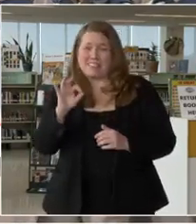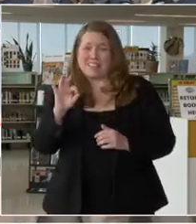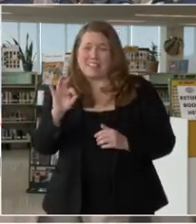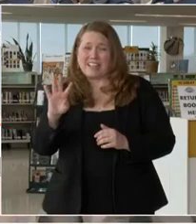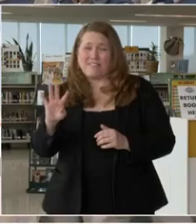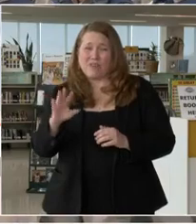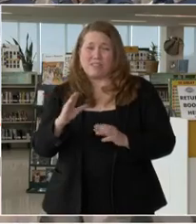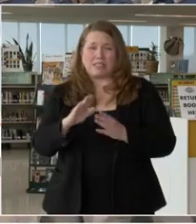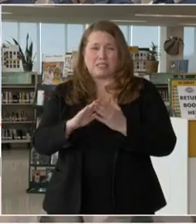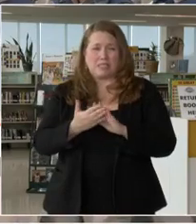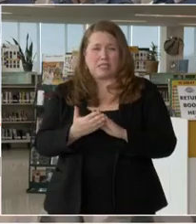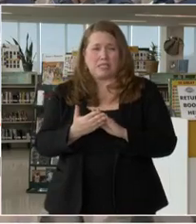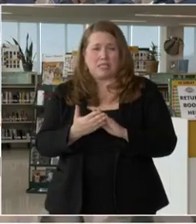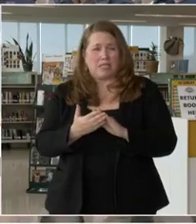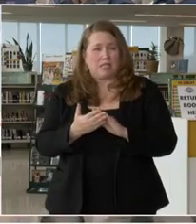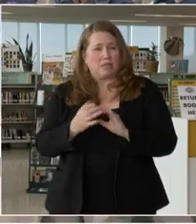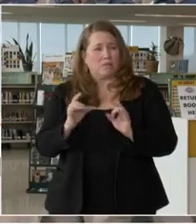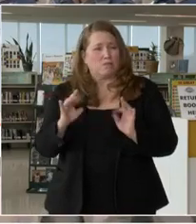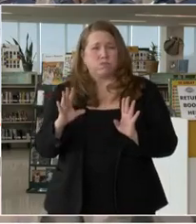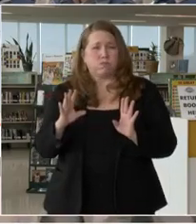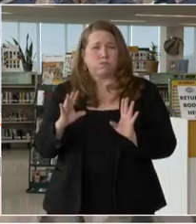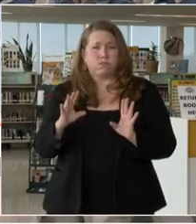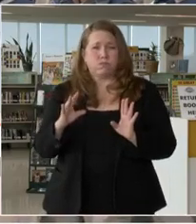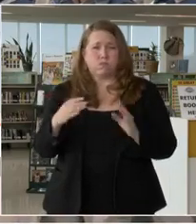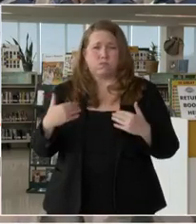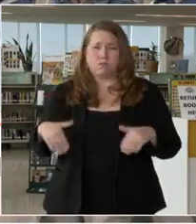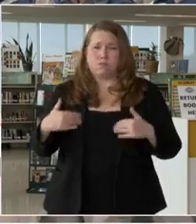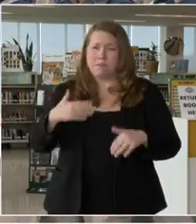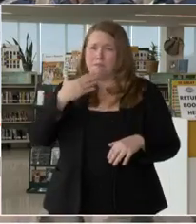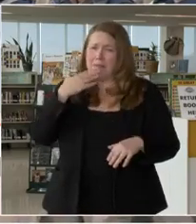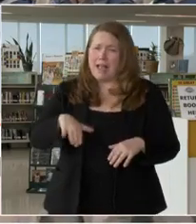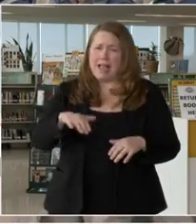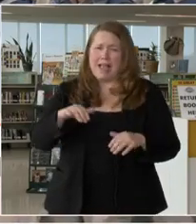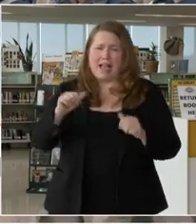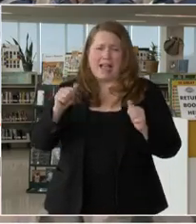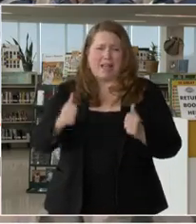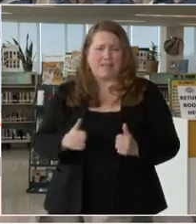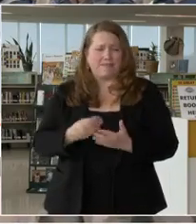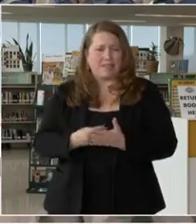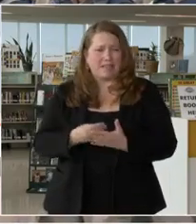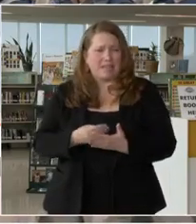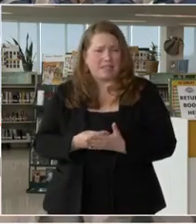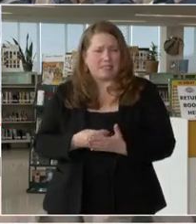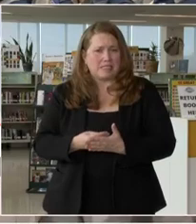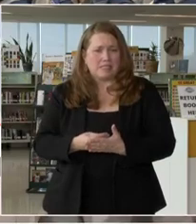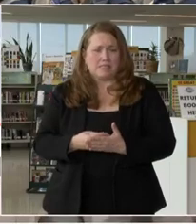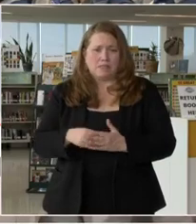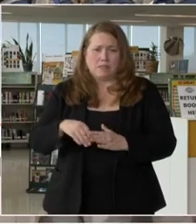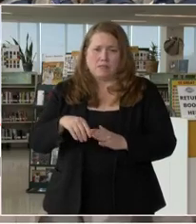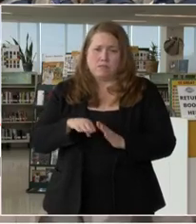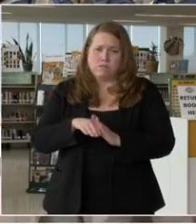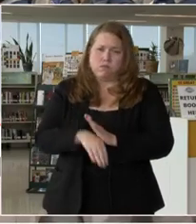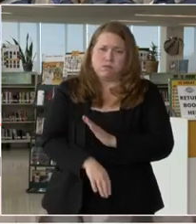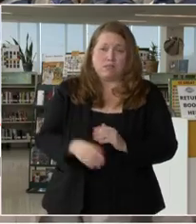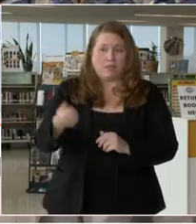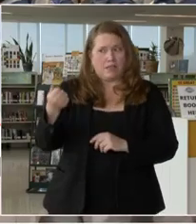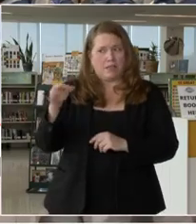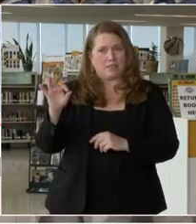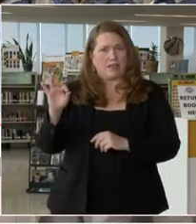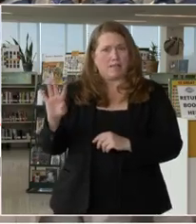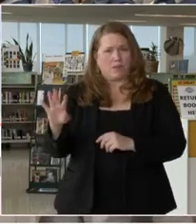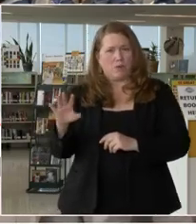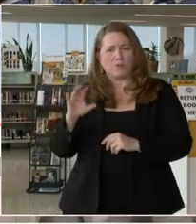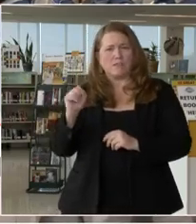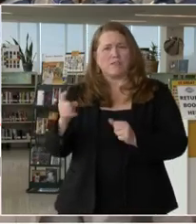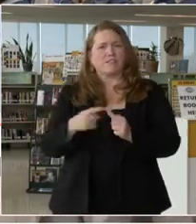was in, as a matter of fact, the city was in bad financial ruins back at that point. And one of the first things